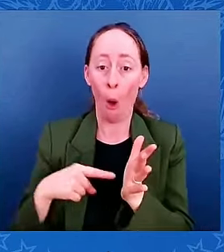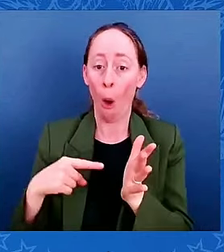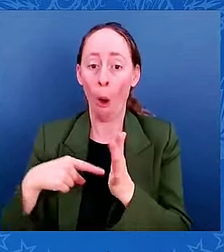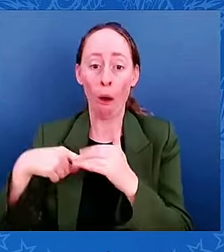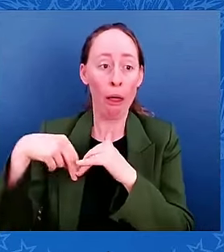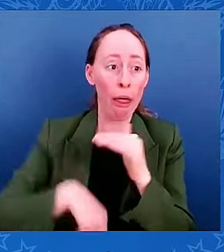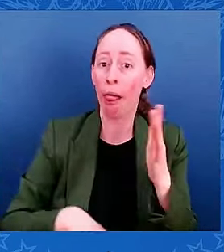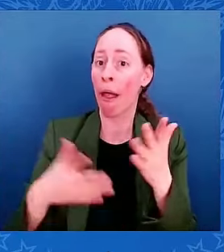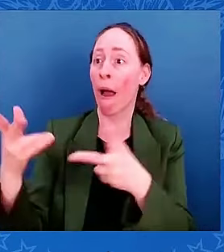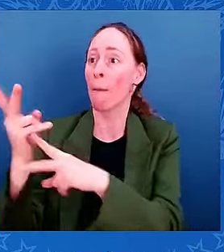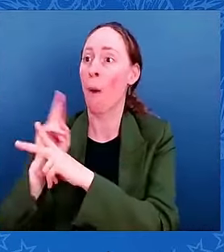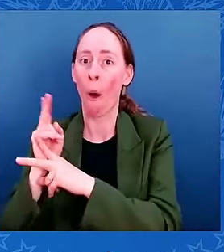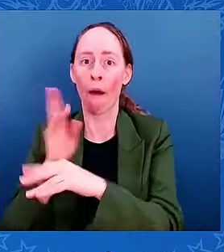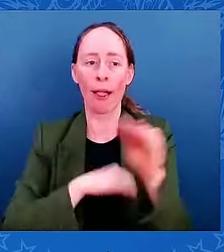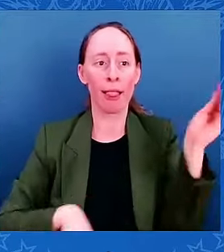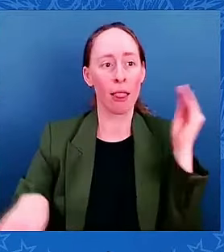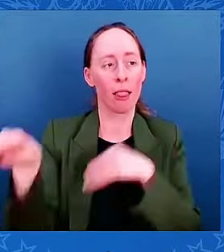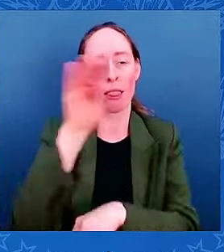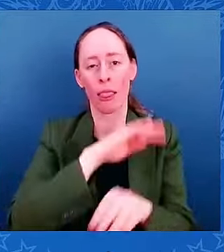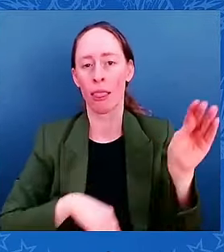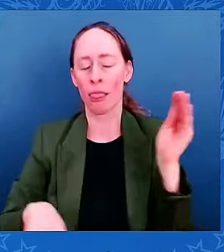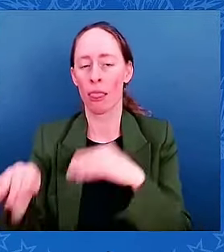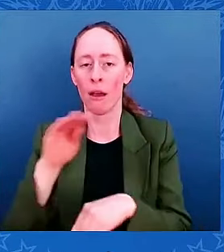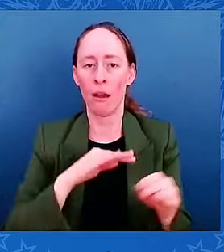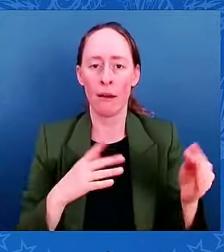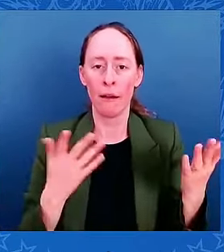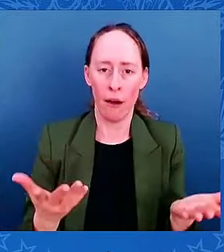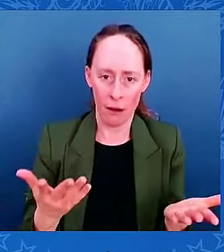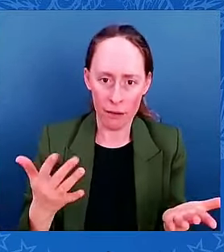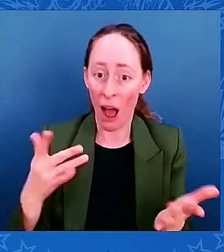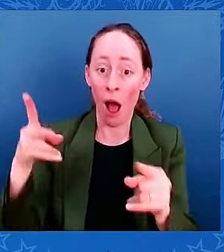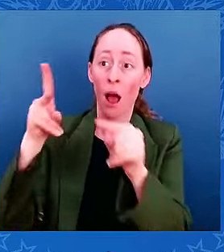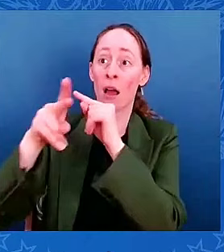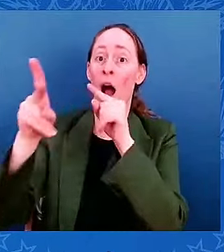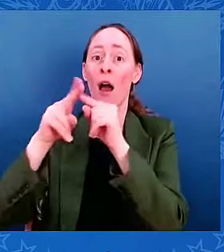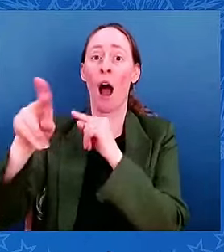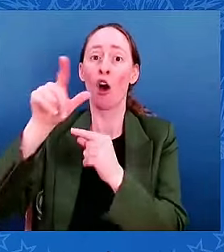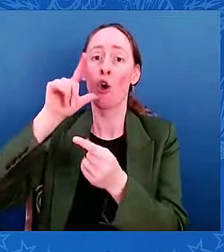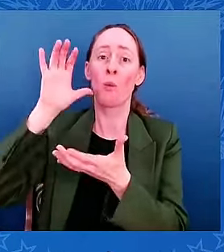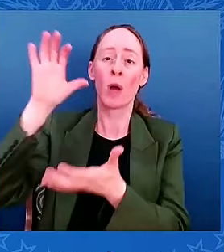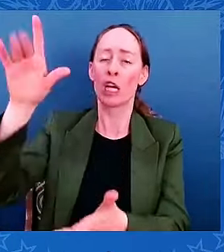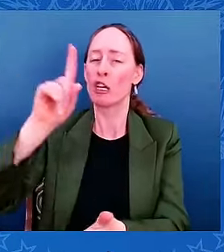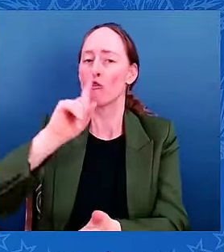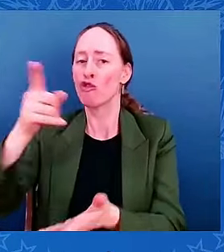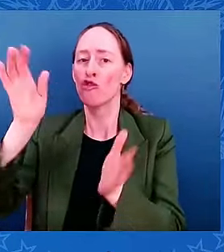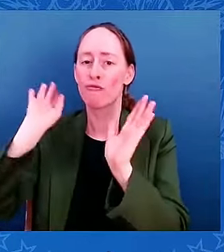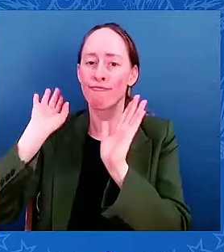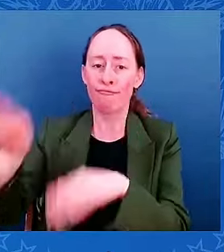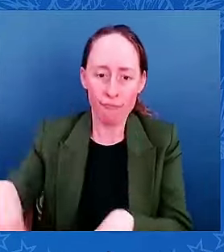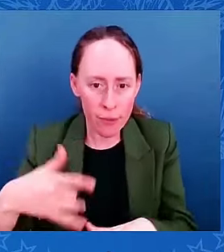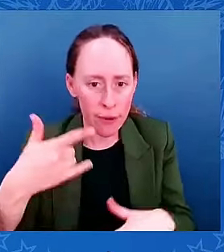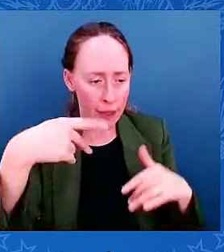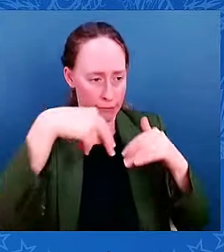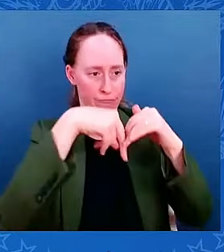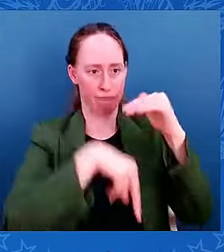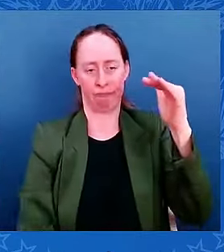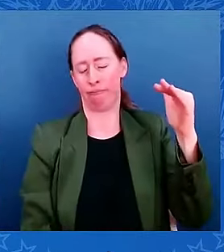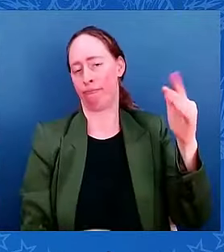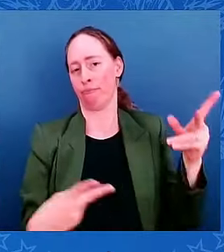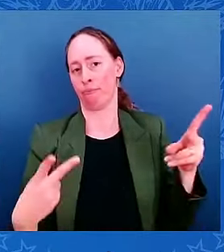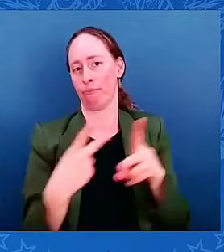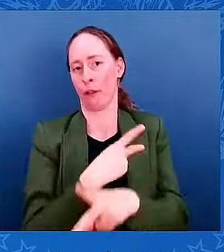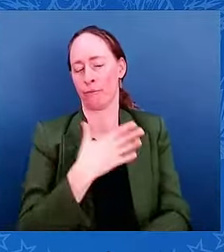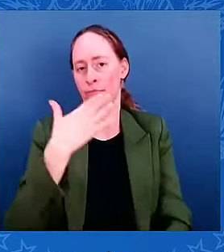with the largest debt any president's left behind in 4 years. He has an incredible record. An incredible